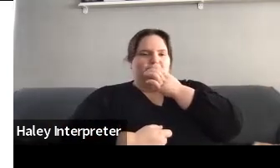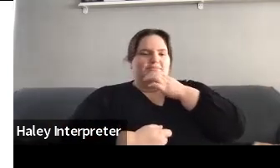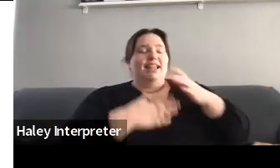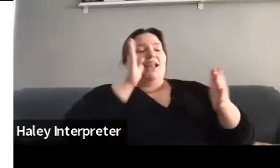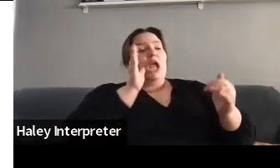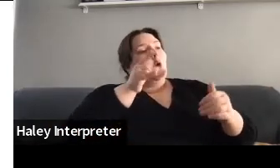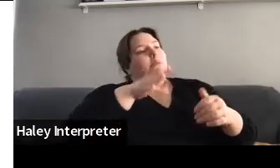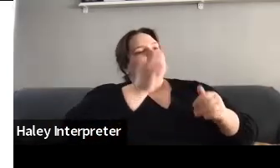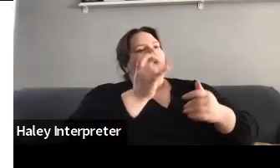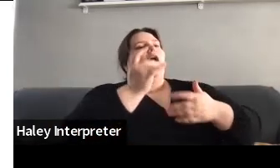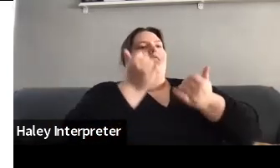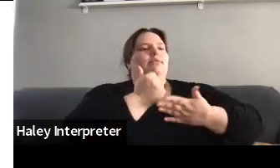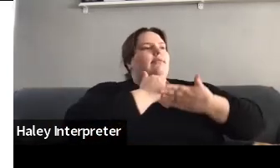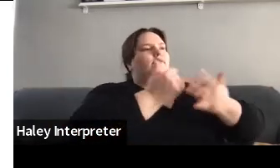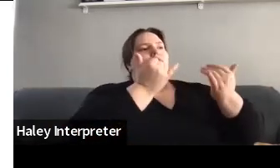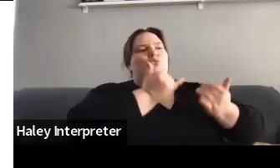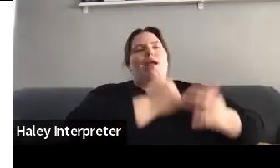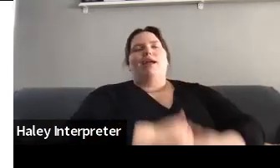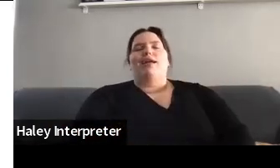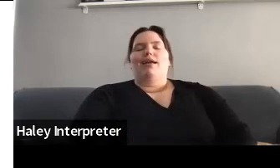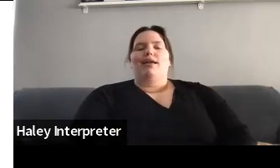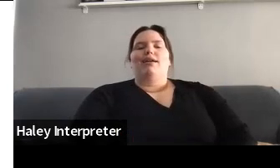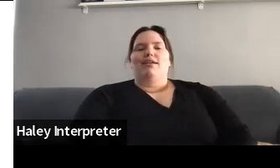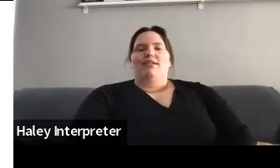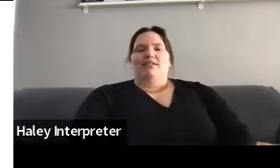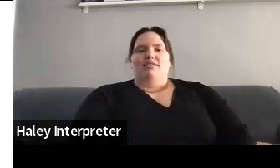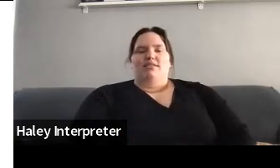you found this helpful today.